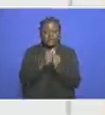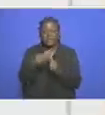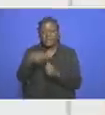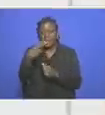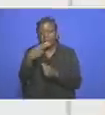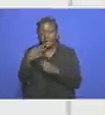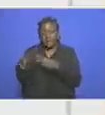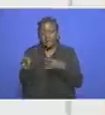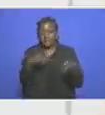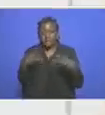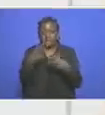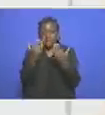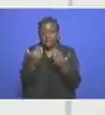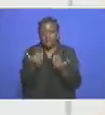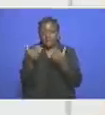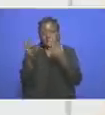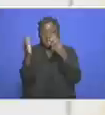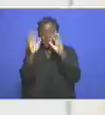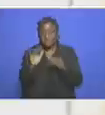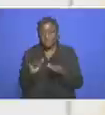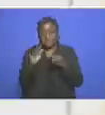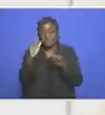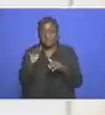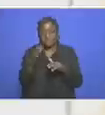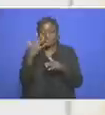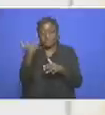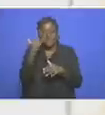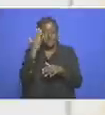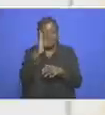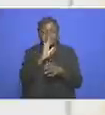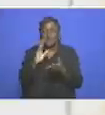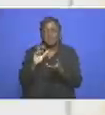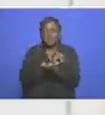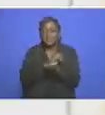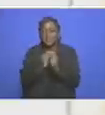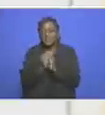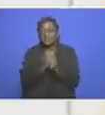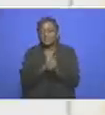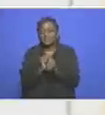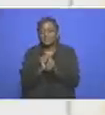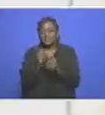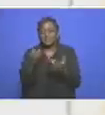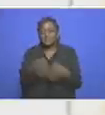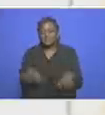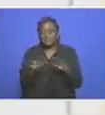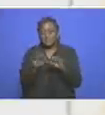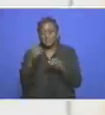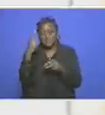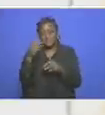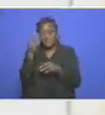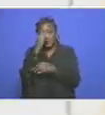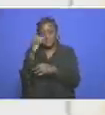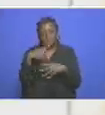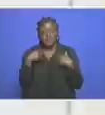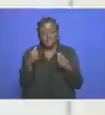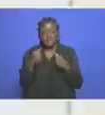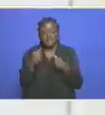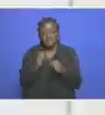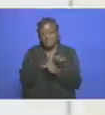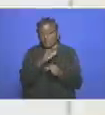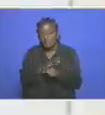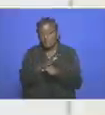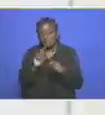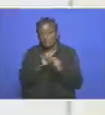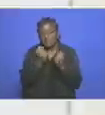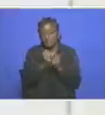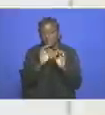will be compromised. And it's important for the Ministry of Health, our COVID task force, as well as those who are on the front line,